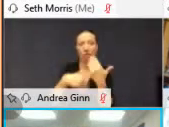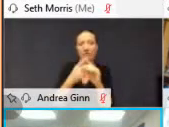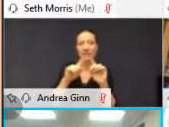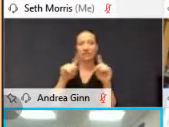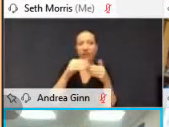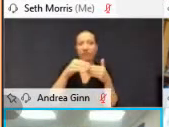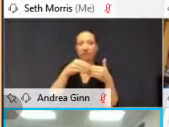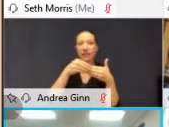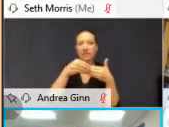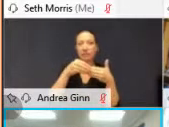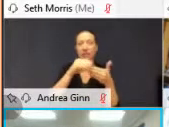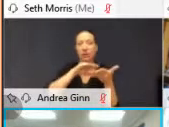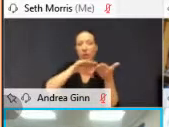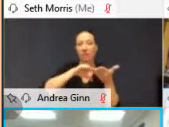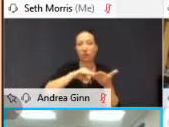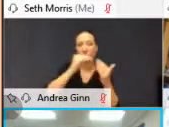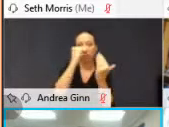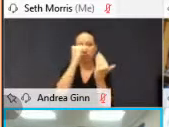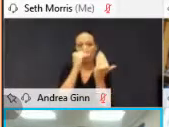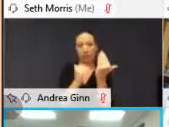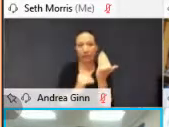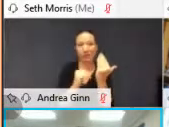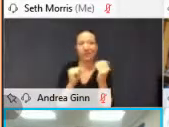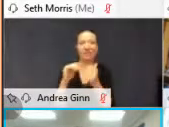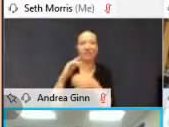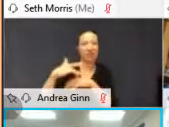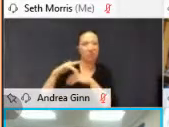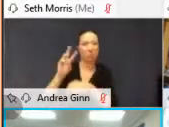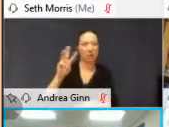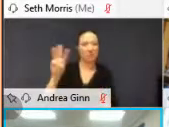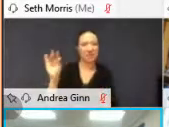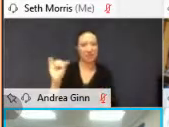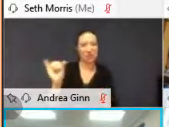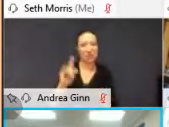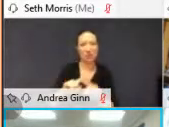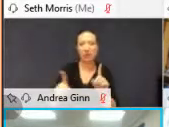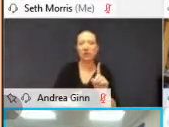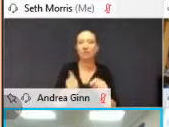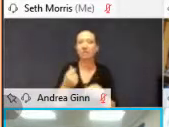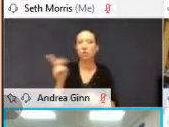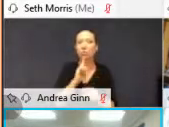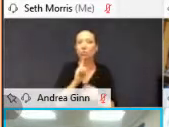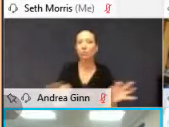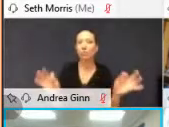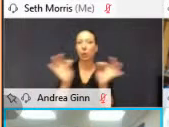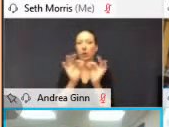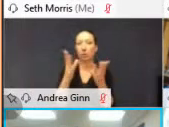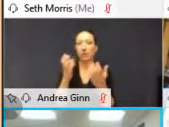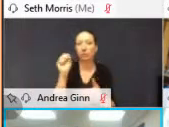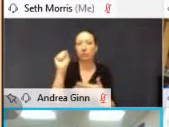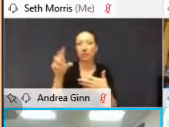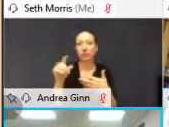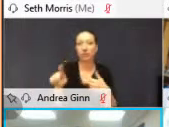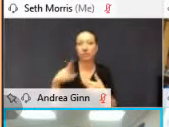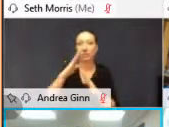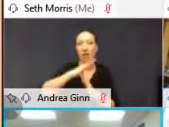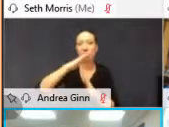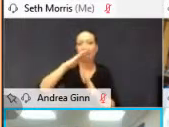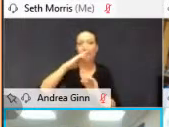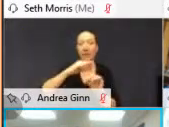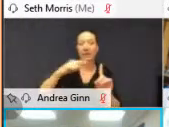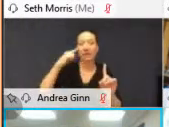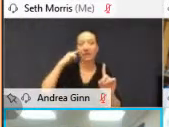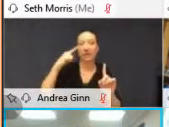website. But I think some of the most critical things I'll just call out. I think most important really was quick